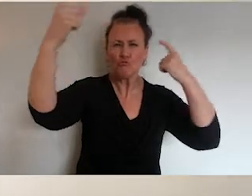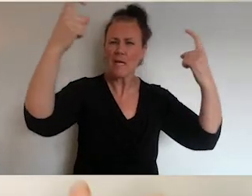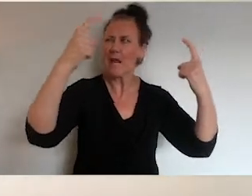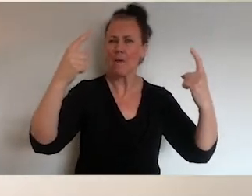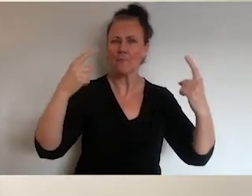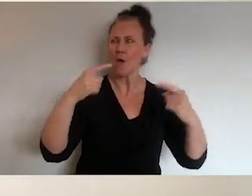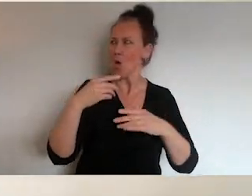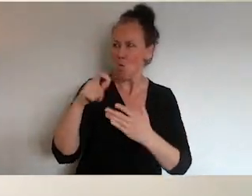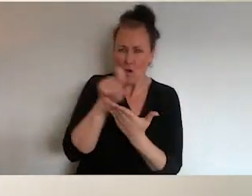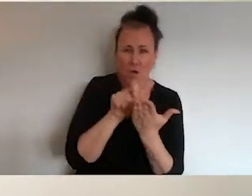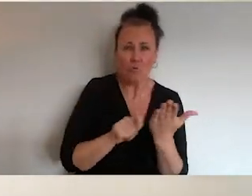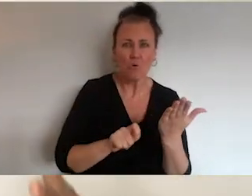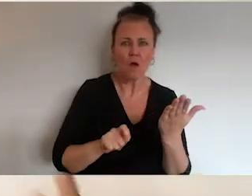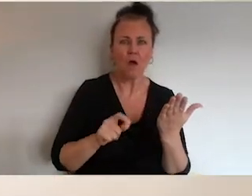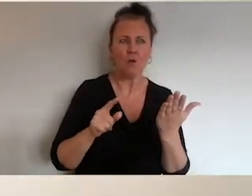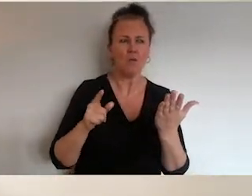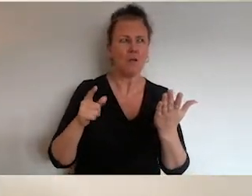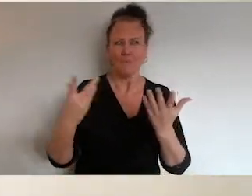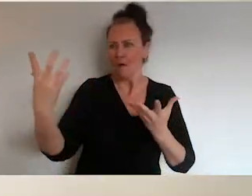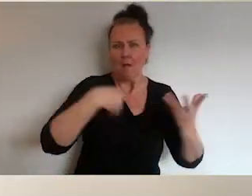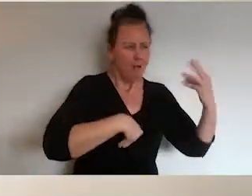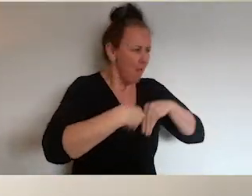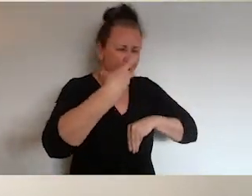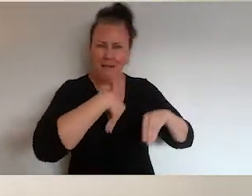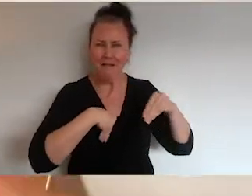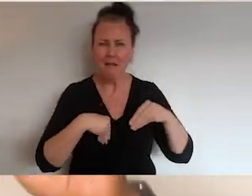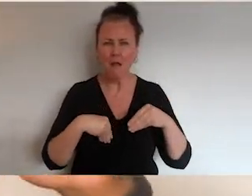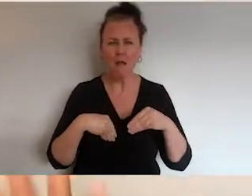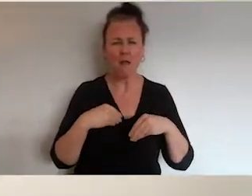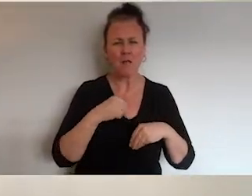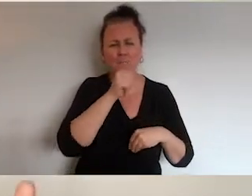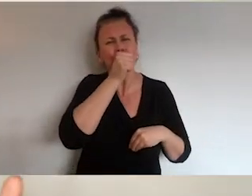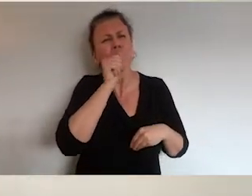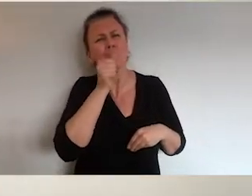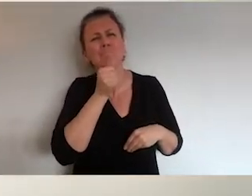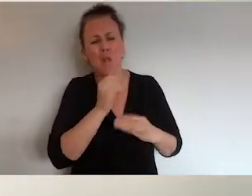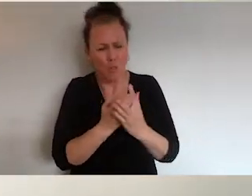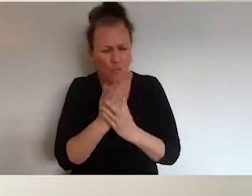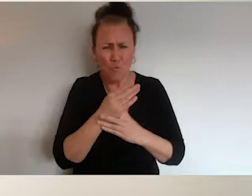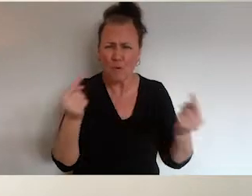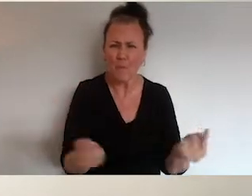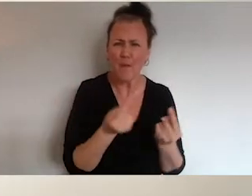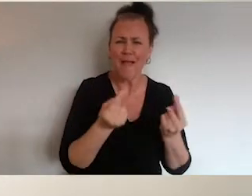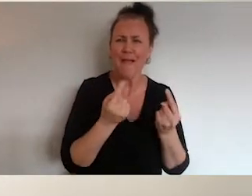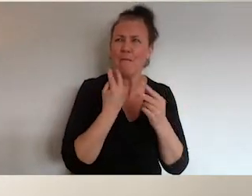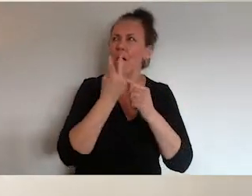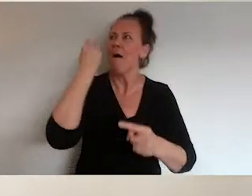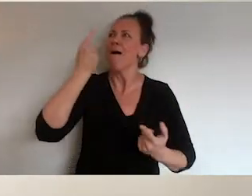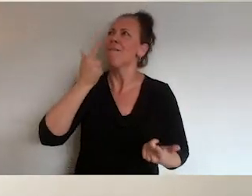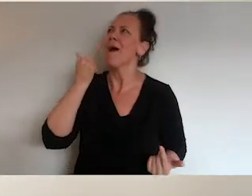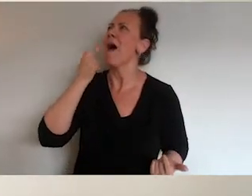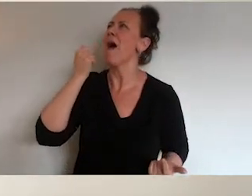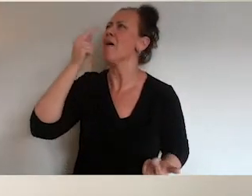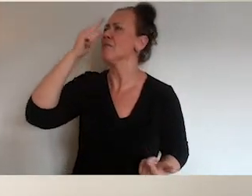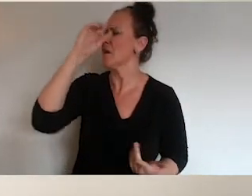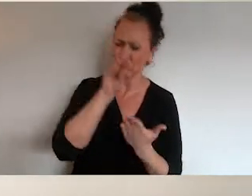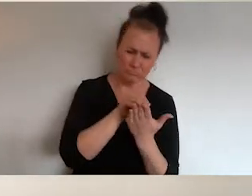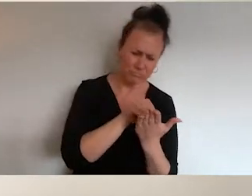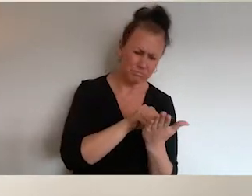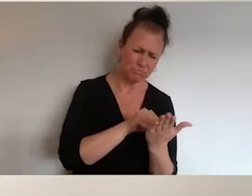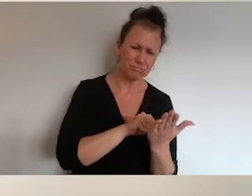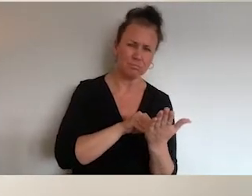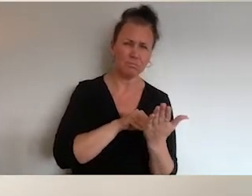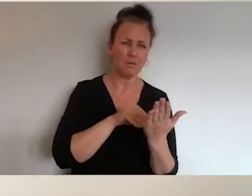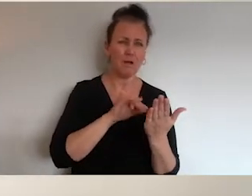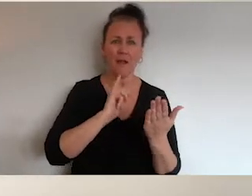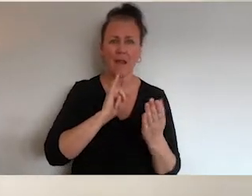dreams. We wrote with the fires of our befores and afters. We wrote through our pain and our memories of laughter. Before